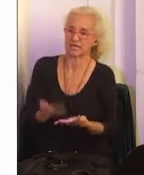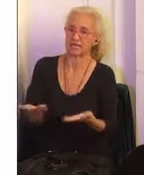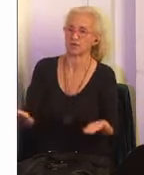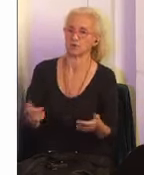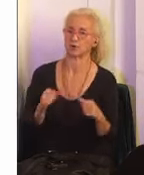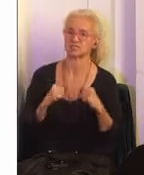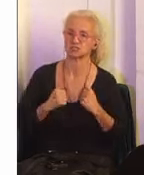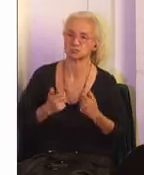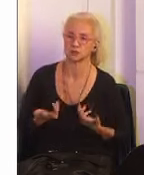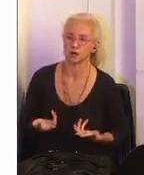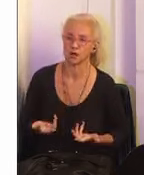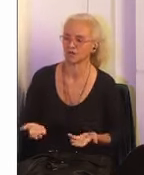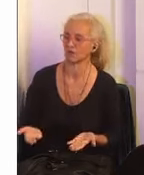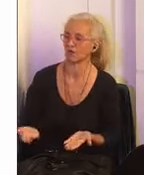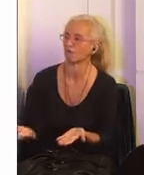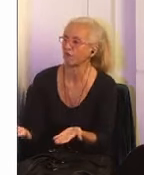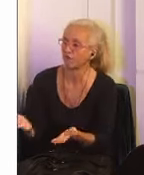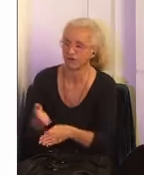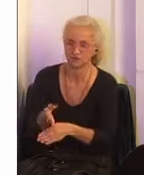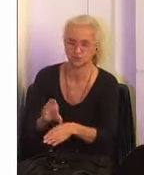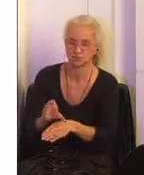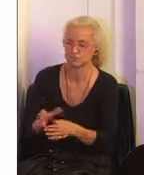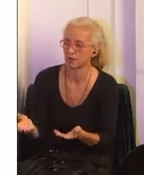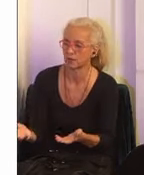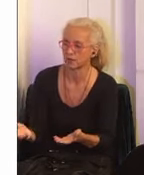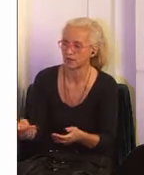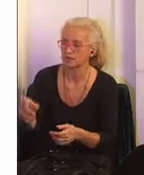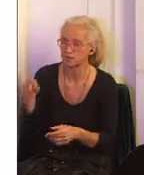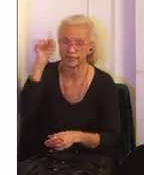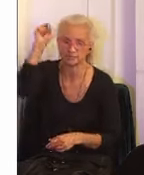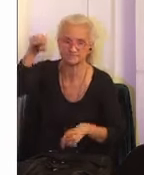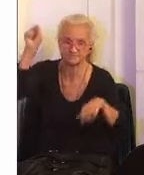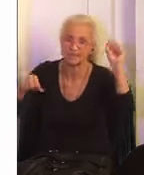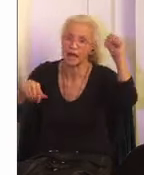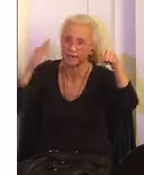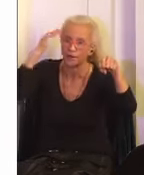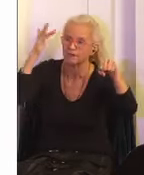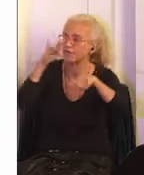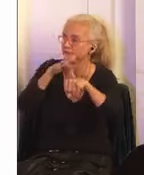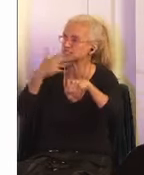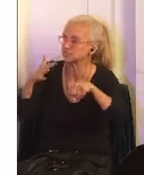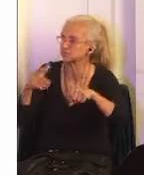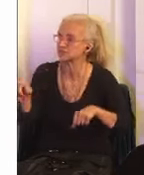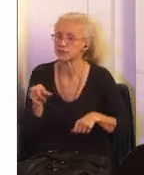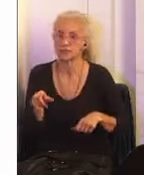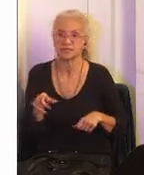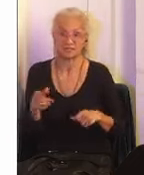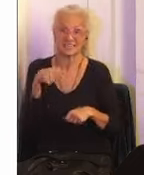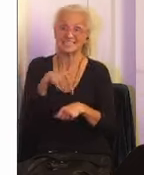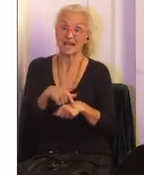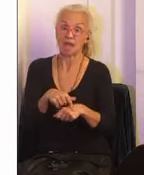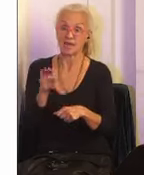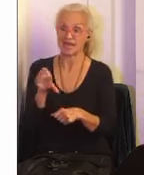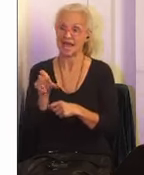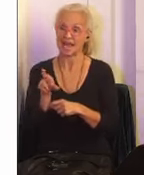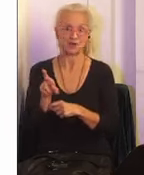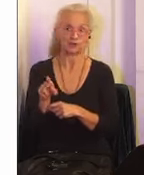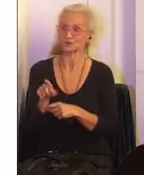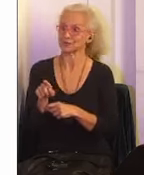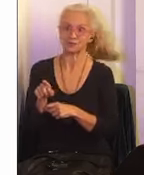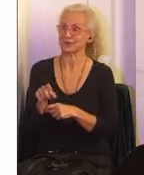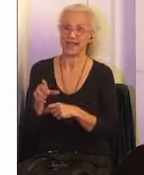want to eat after church. Some of you are shaking your heads. You know what that's all about. So this time it's being catered so you don't